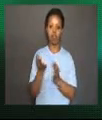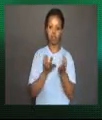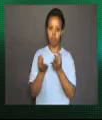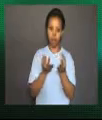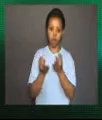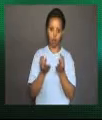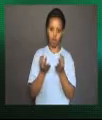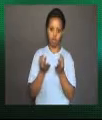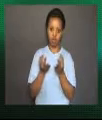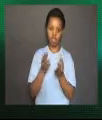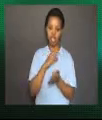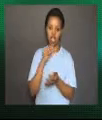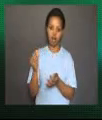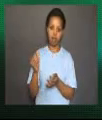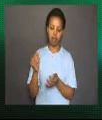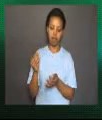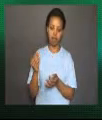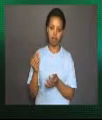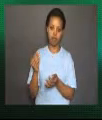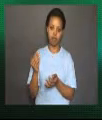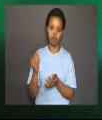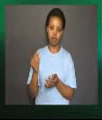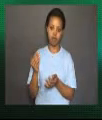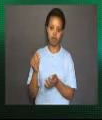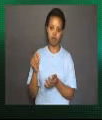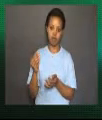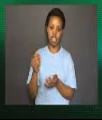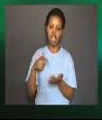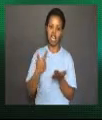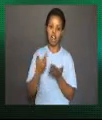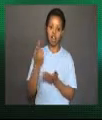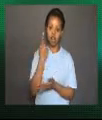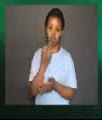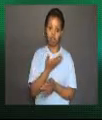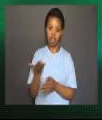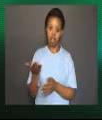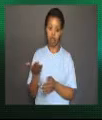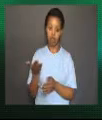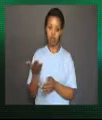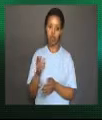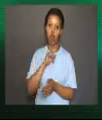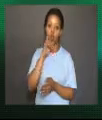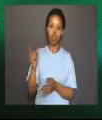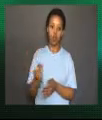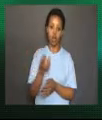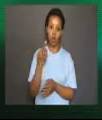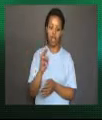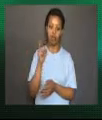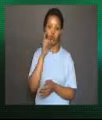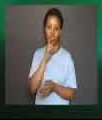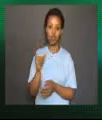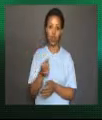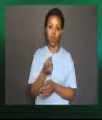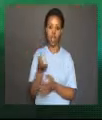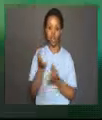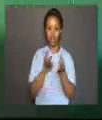while trying to establish if the explanations are true or false.